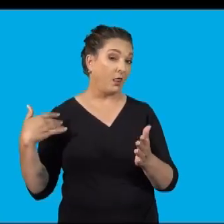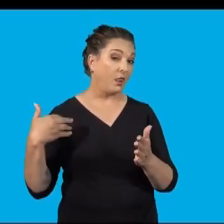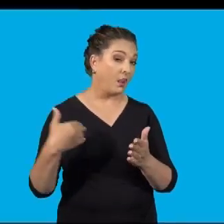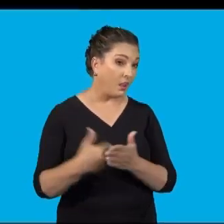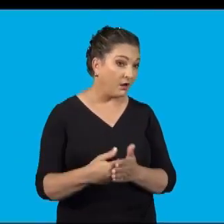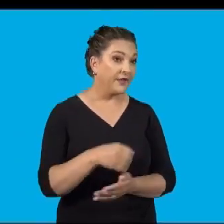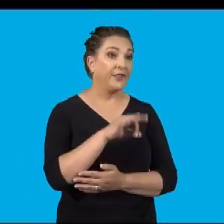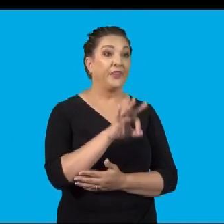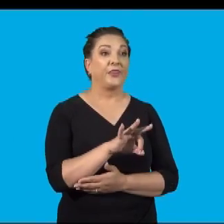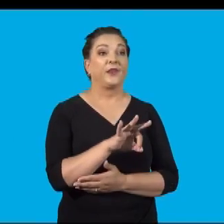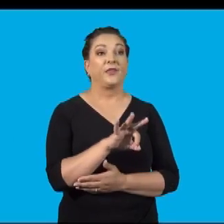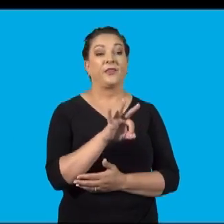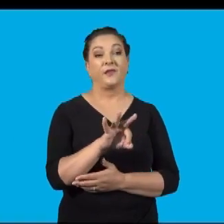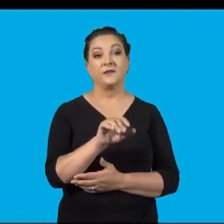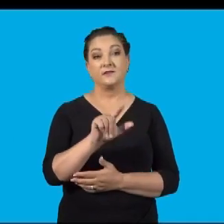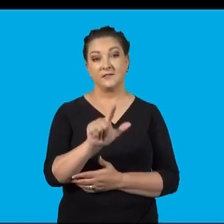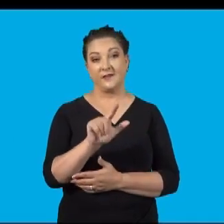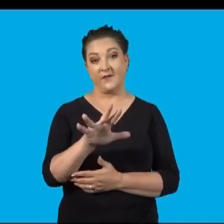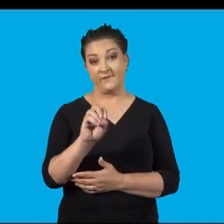minus my accumulated, which is